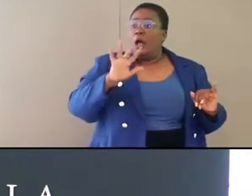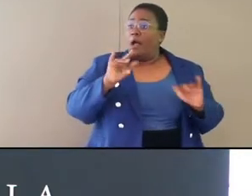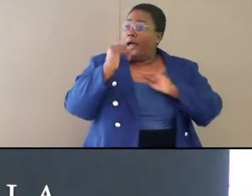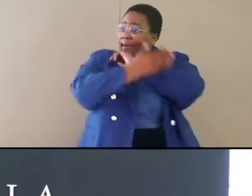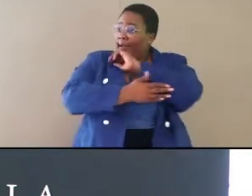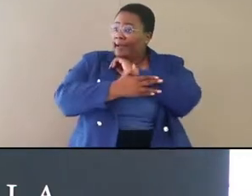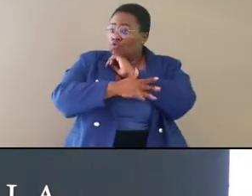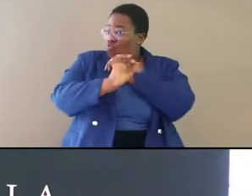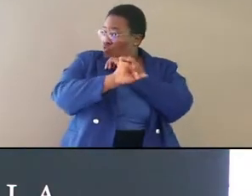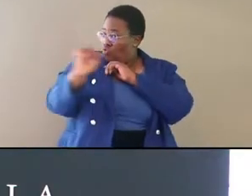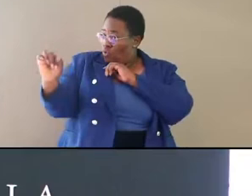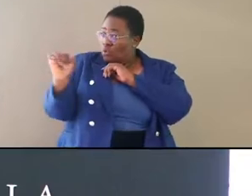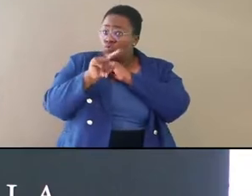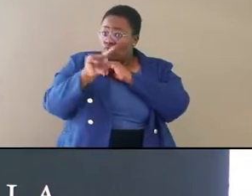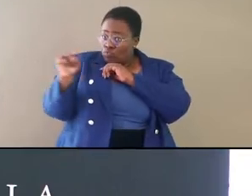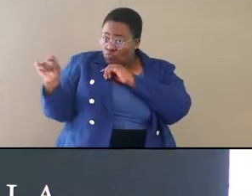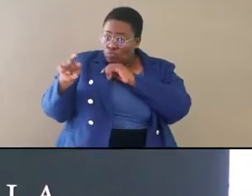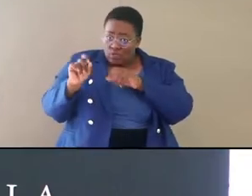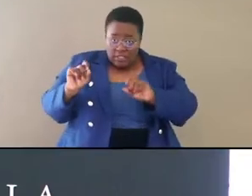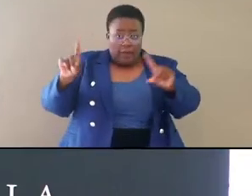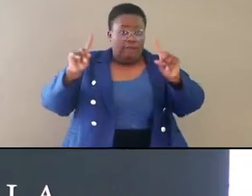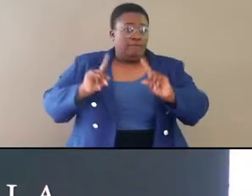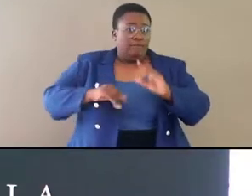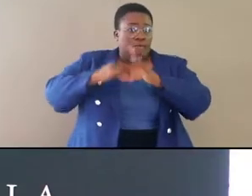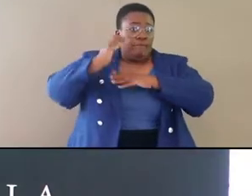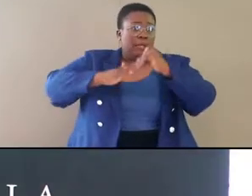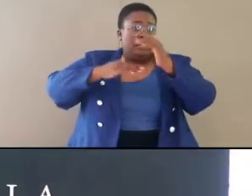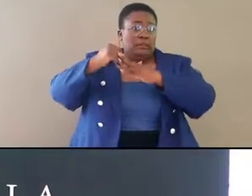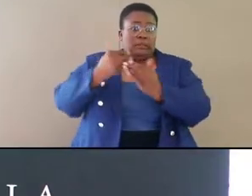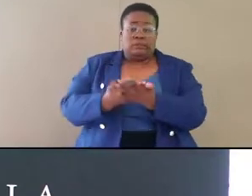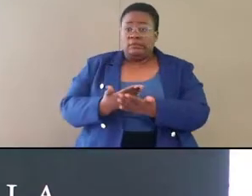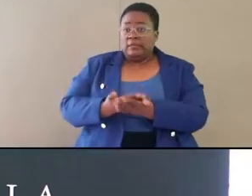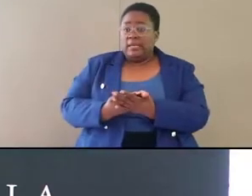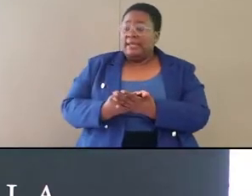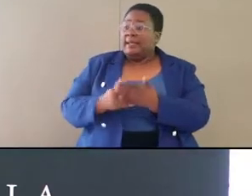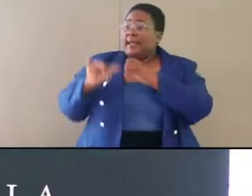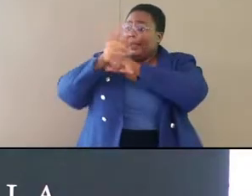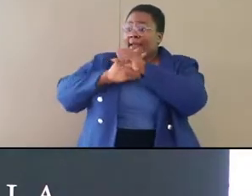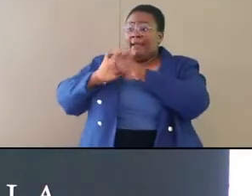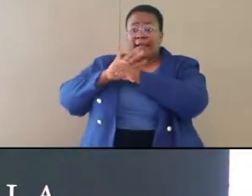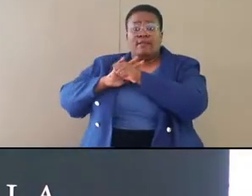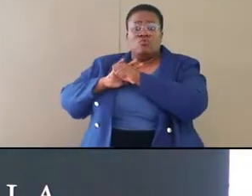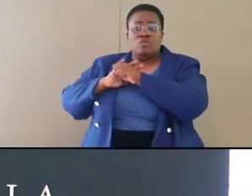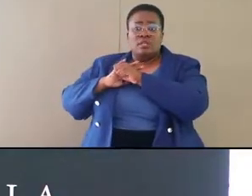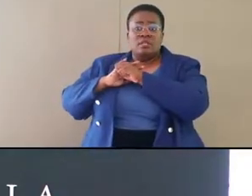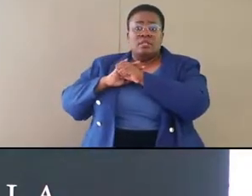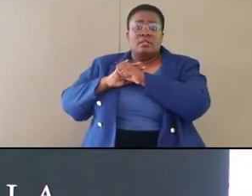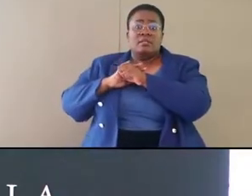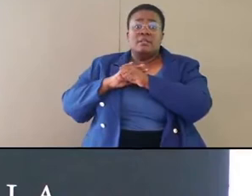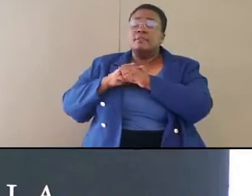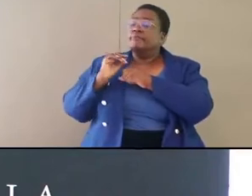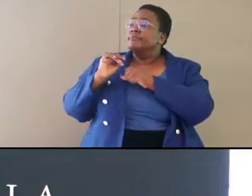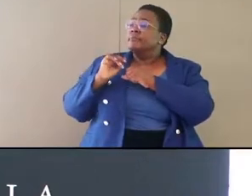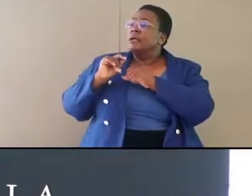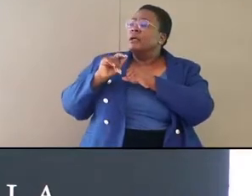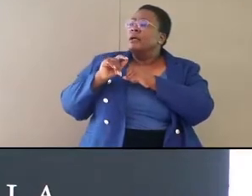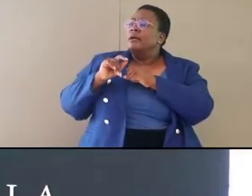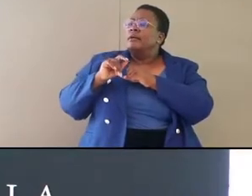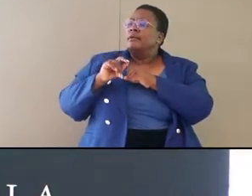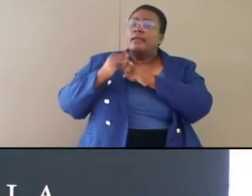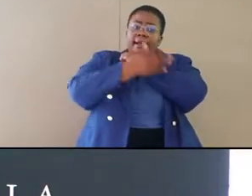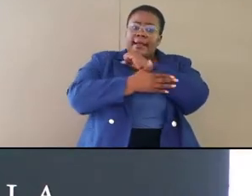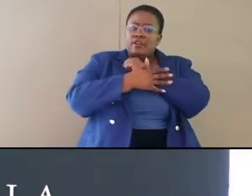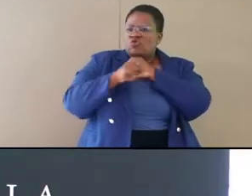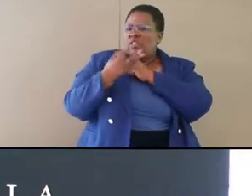only be built by you. This country, 30 years back, when there was Soweto uprising and all, there were people who stood up